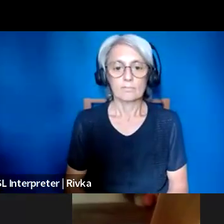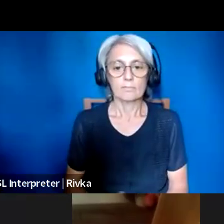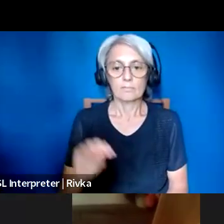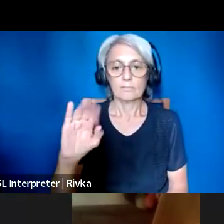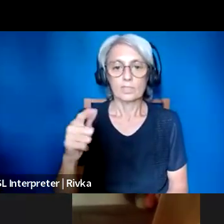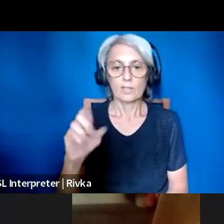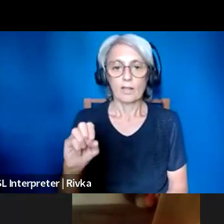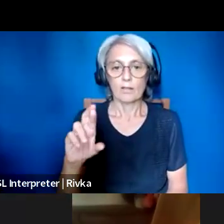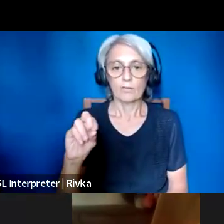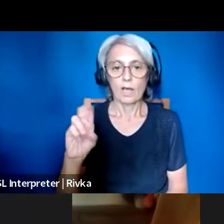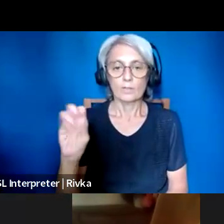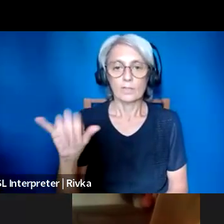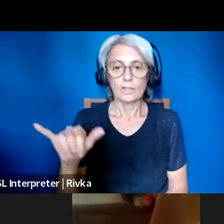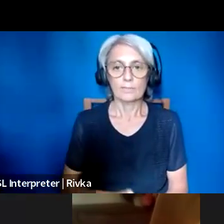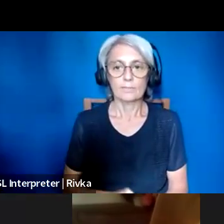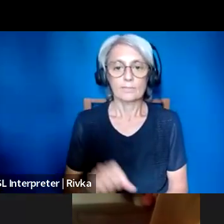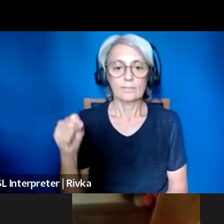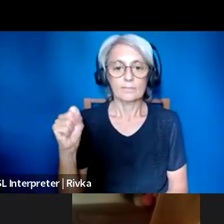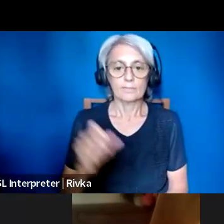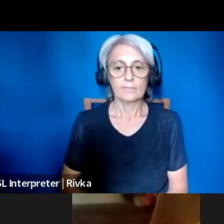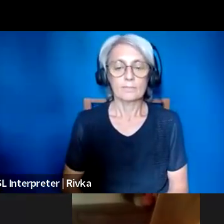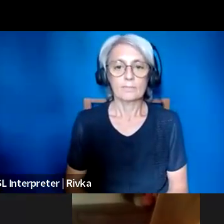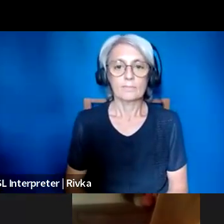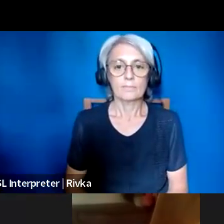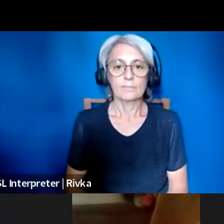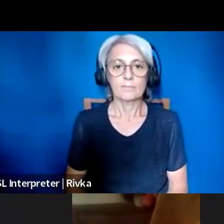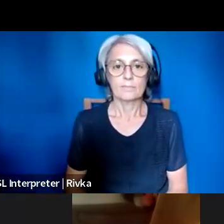Michelle Rousey, Aye.